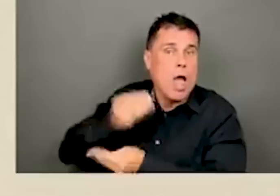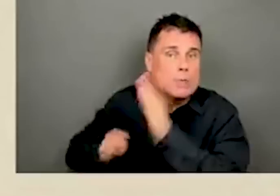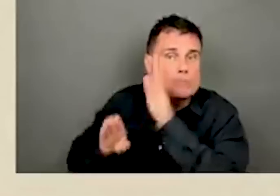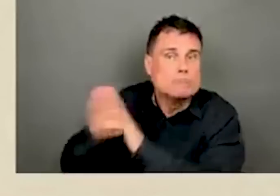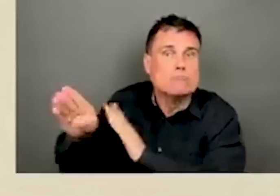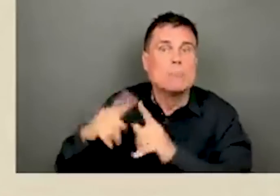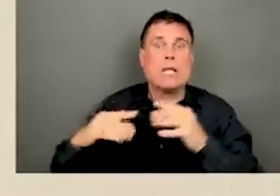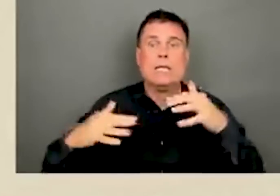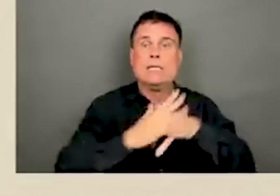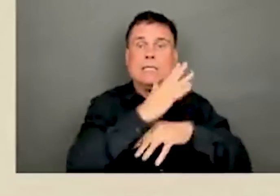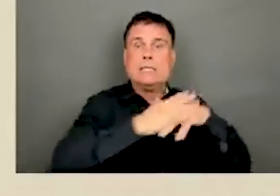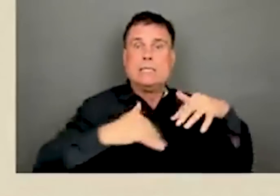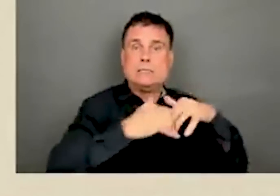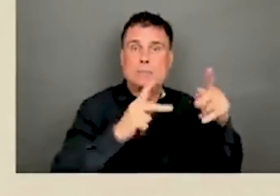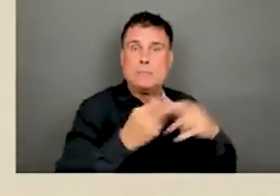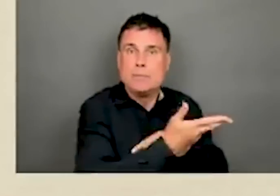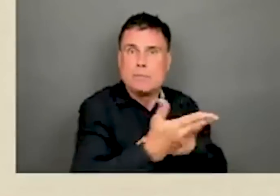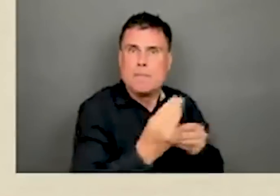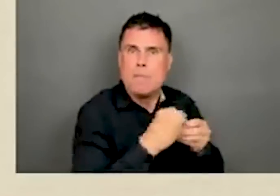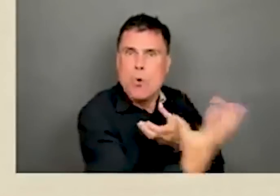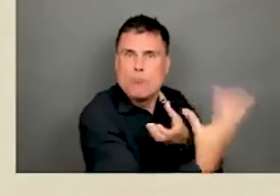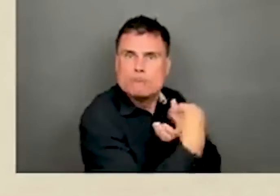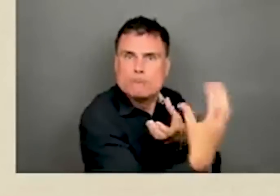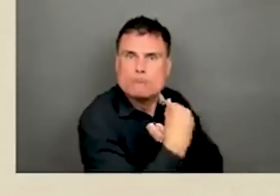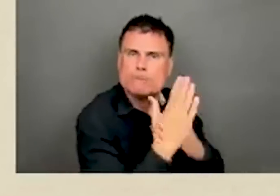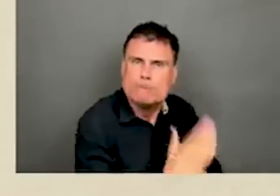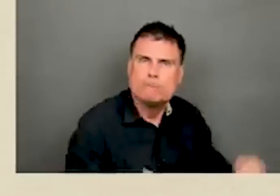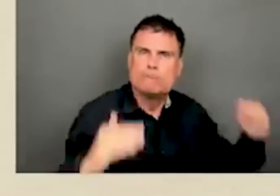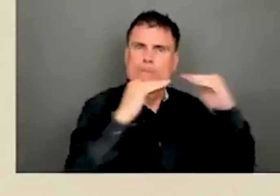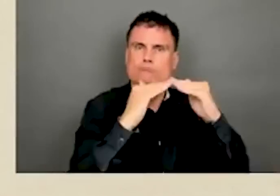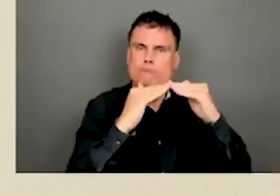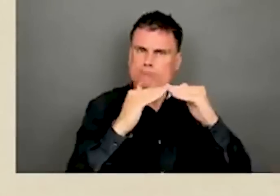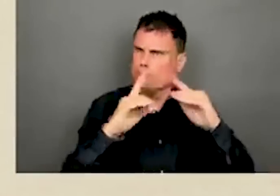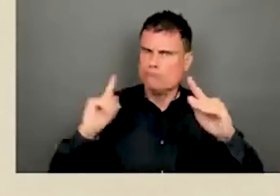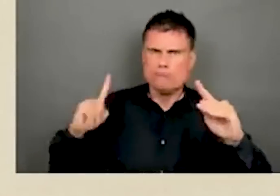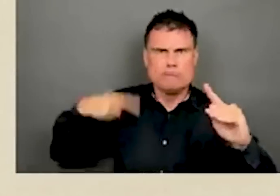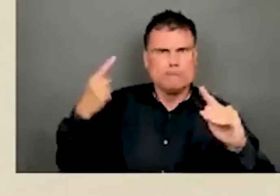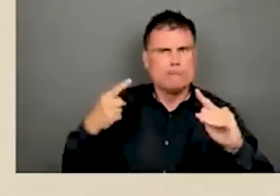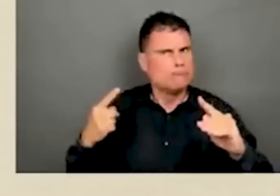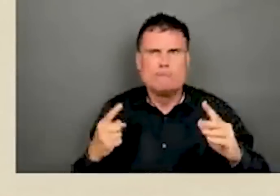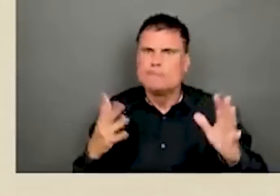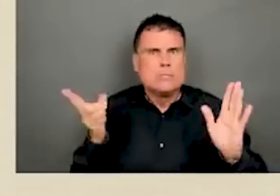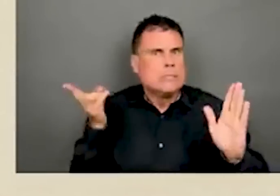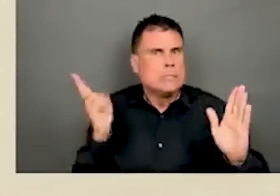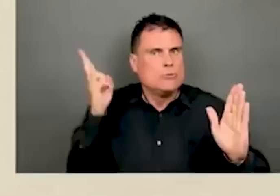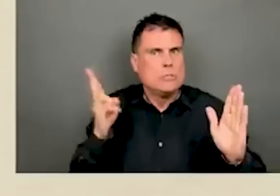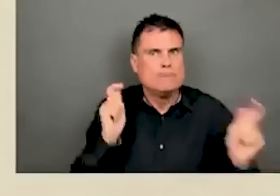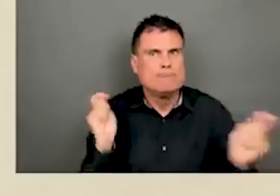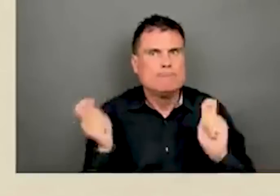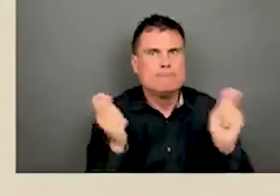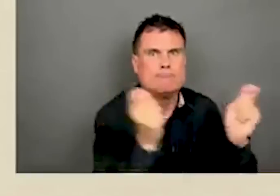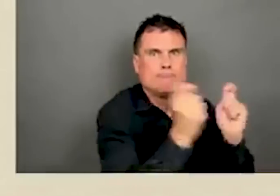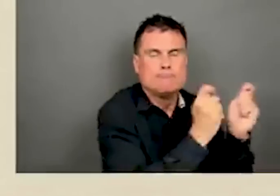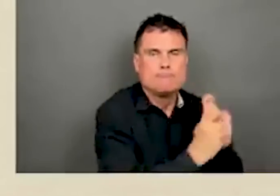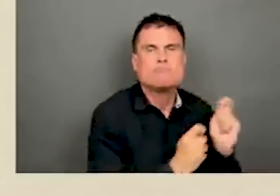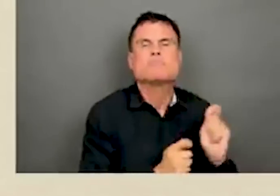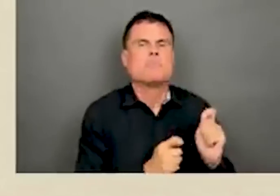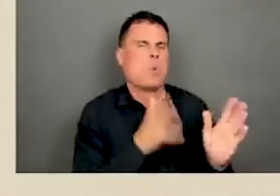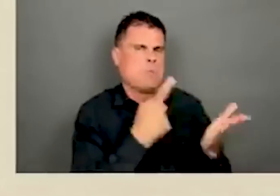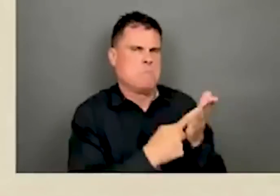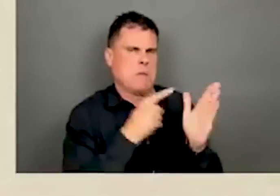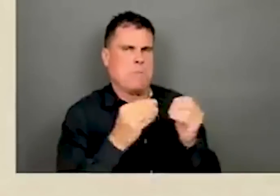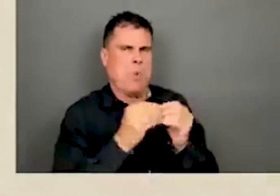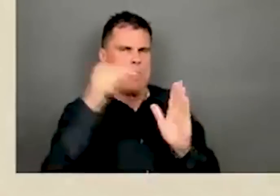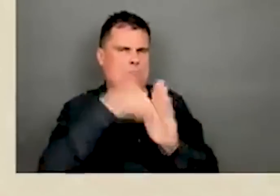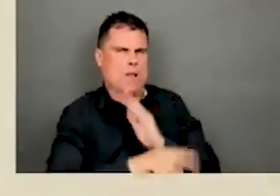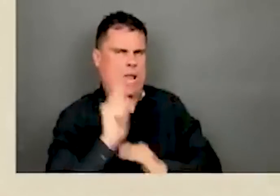their lands, and a range of other issues that we can discuss at another time. But at the halfway point in a mandate, which we are